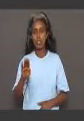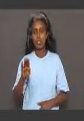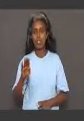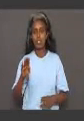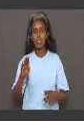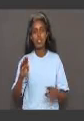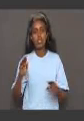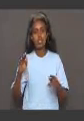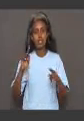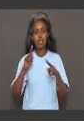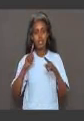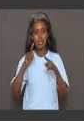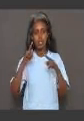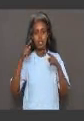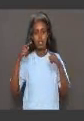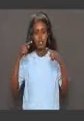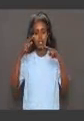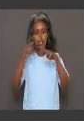intercepts the arc